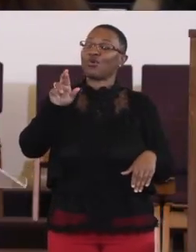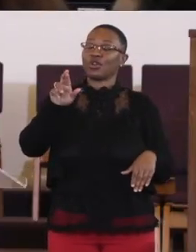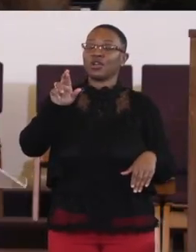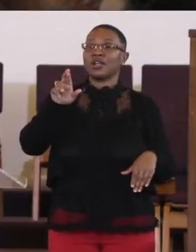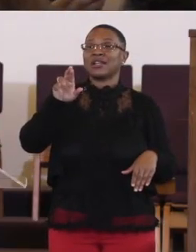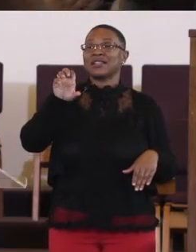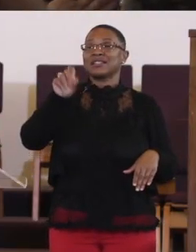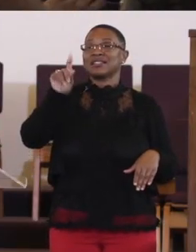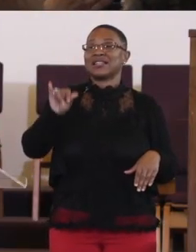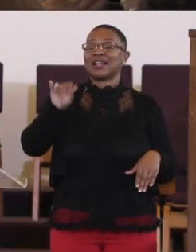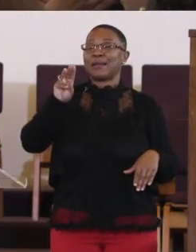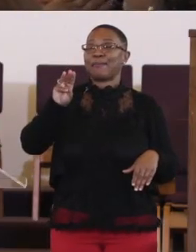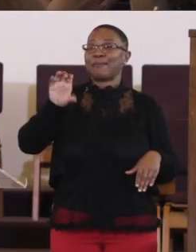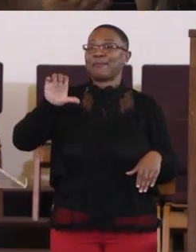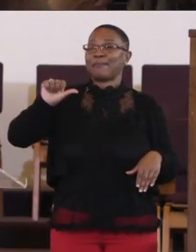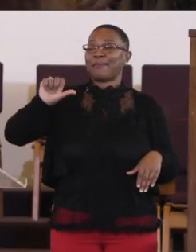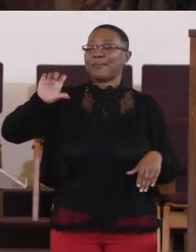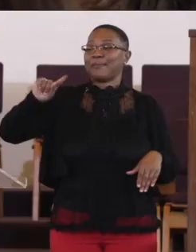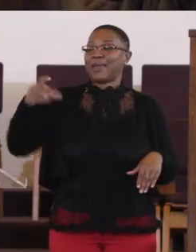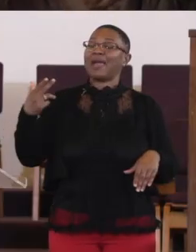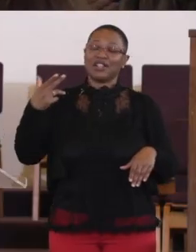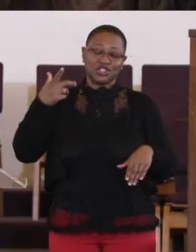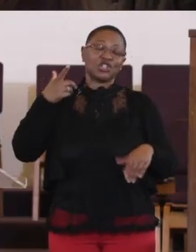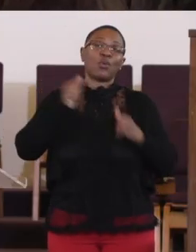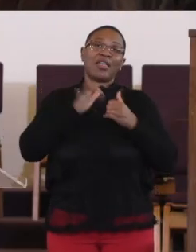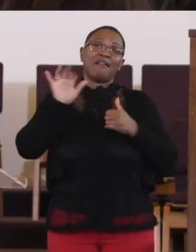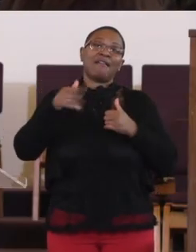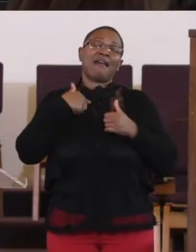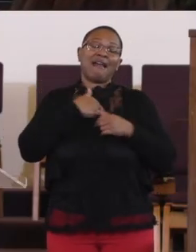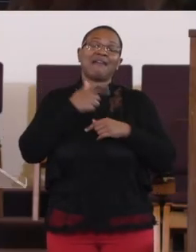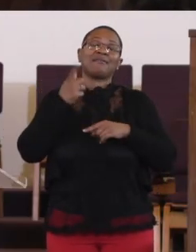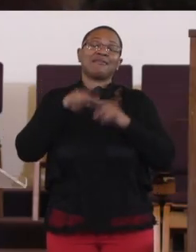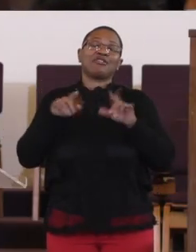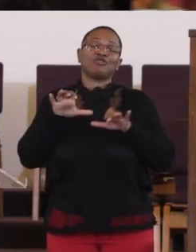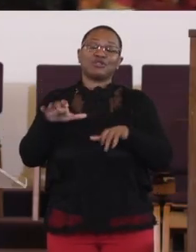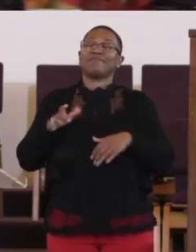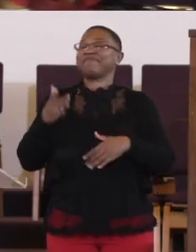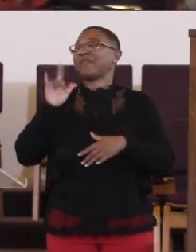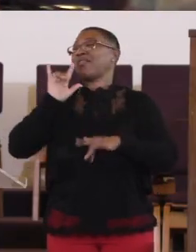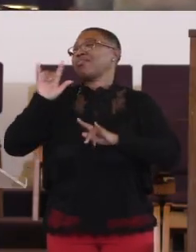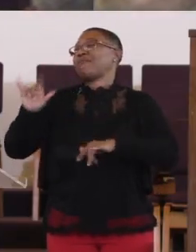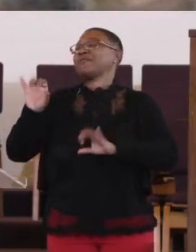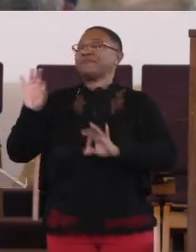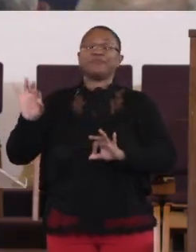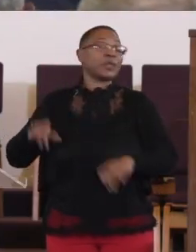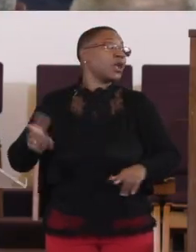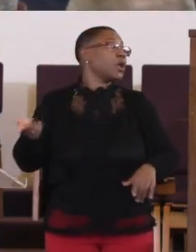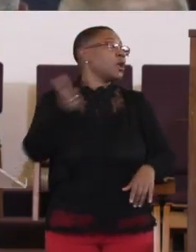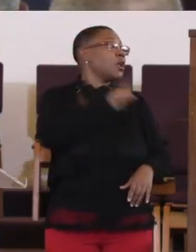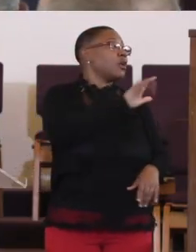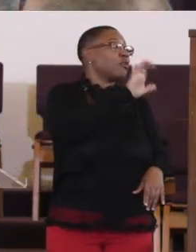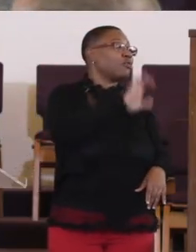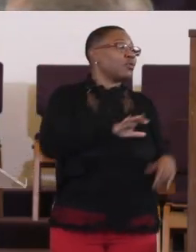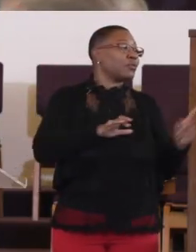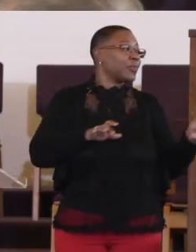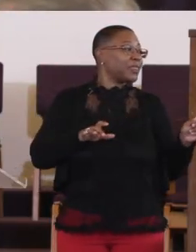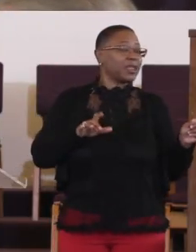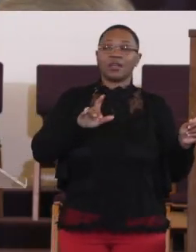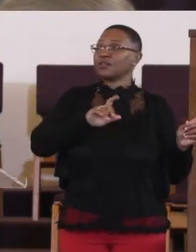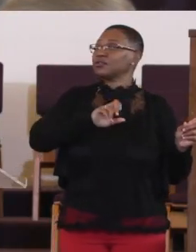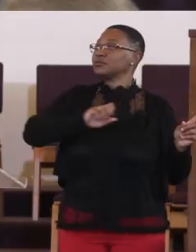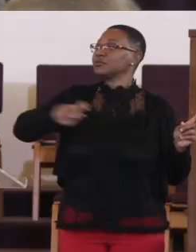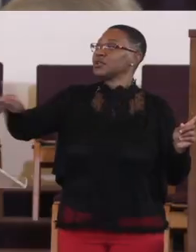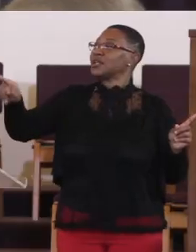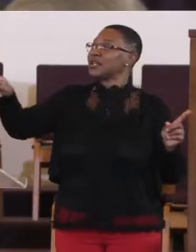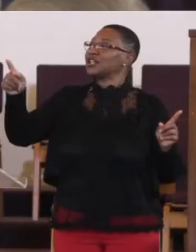Good. Motor City Match winner. I love it. Okay, let's take nobody else on the phone. Let's go back to you because